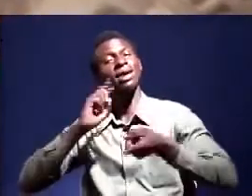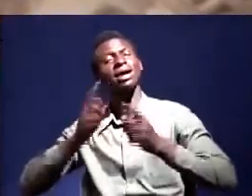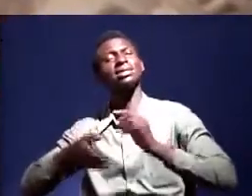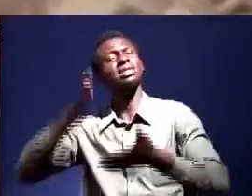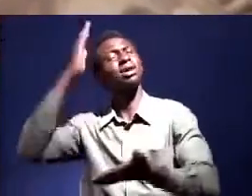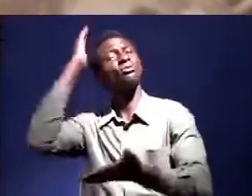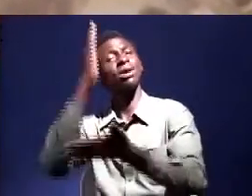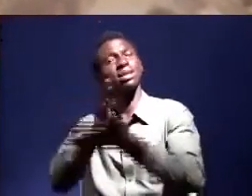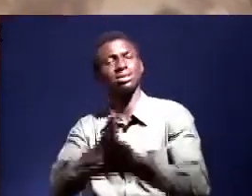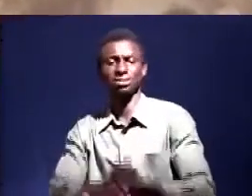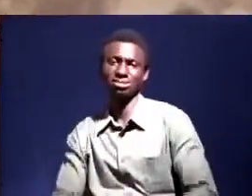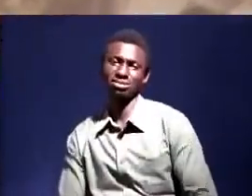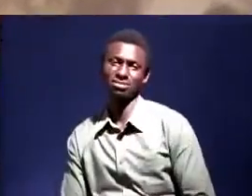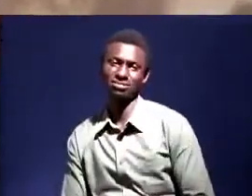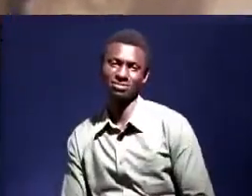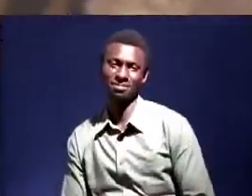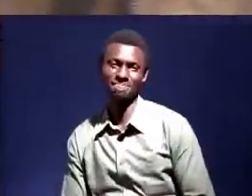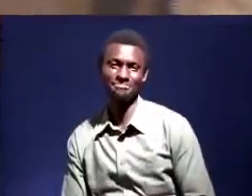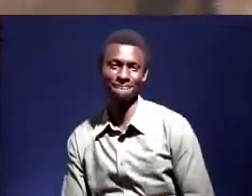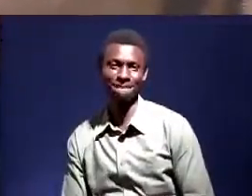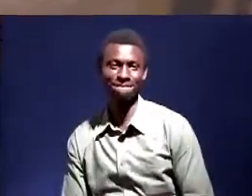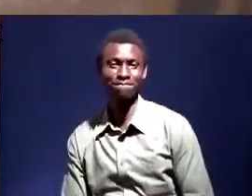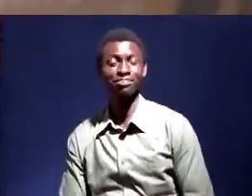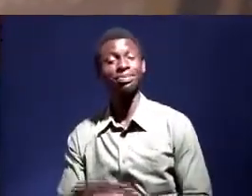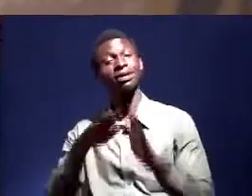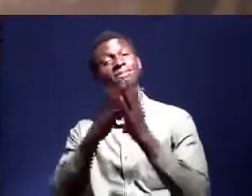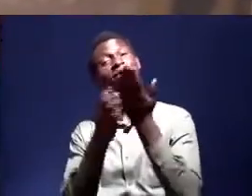The Bible says in